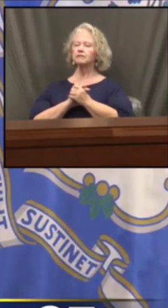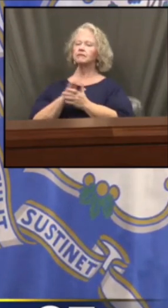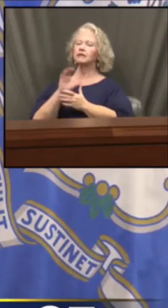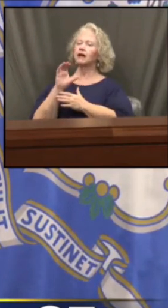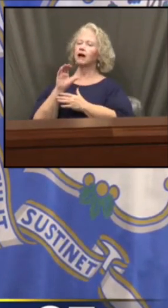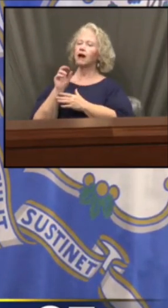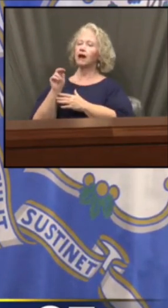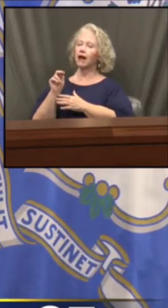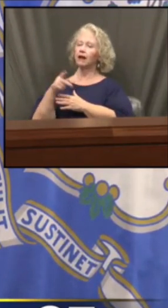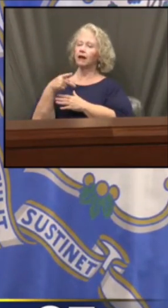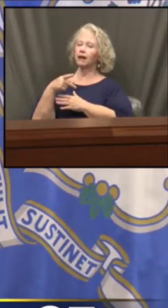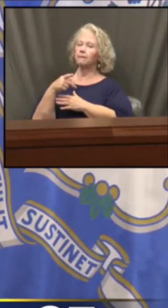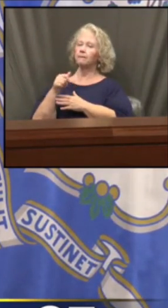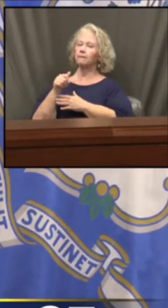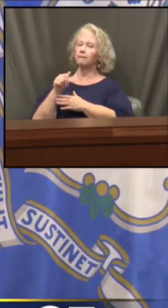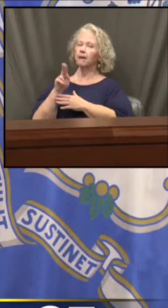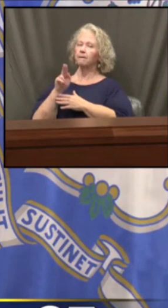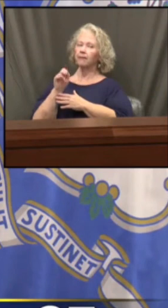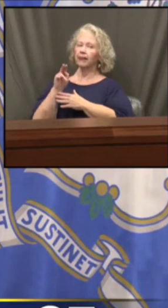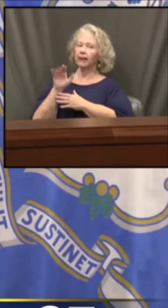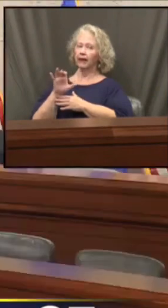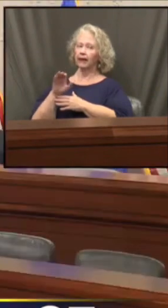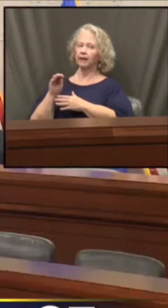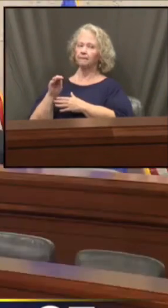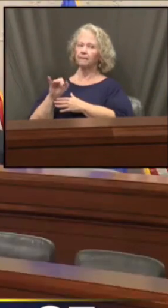Connecticut Public Media.